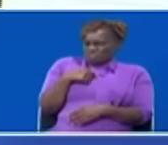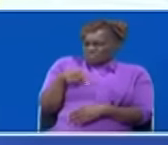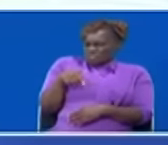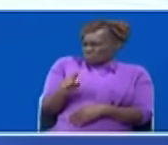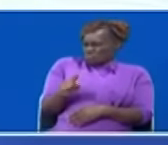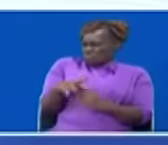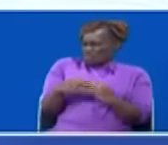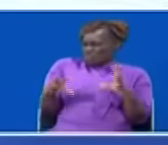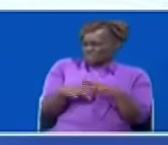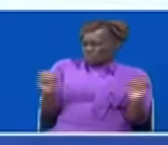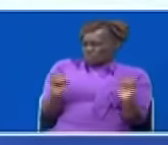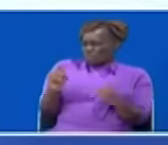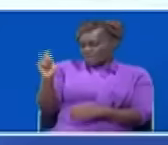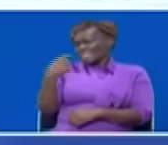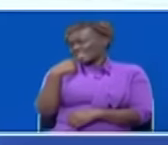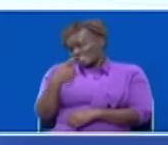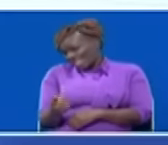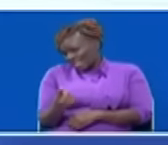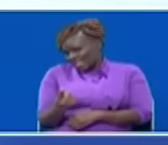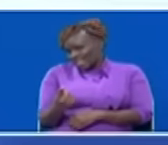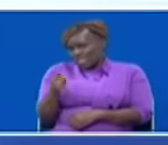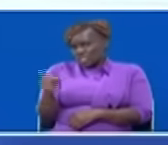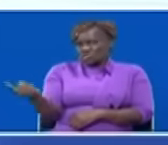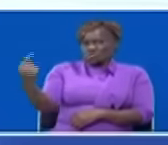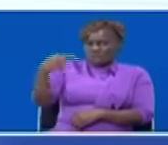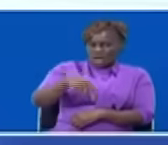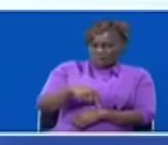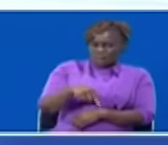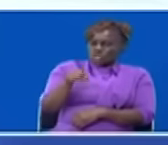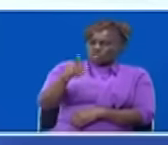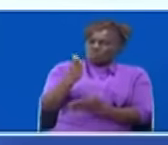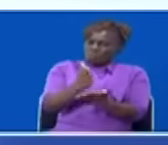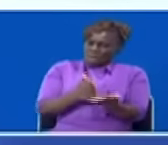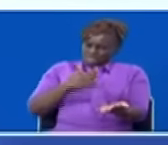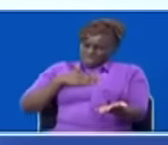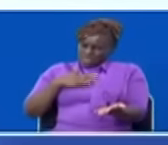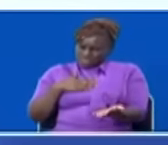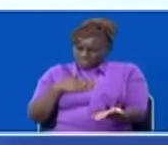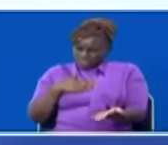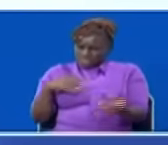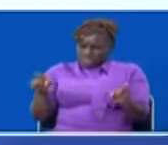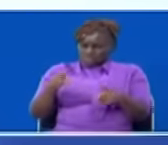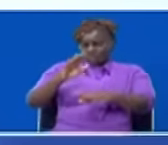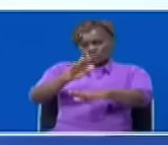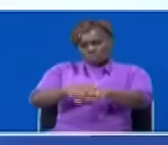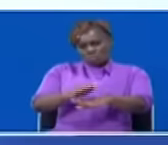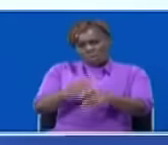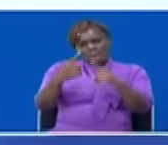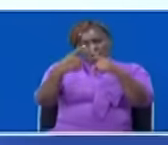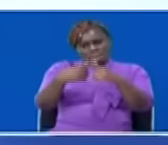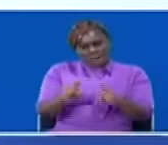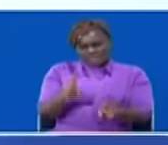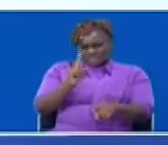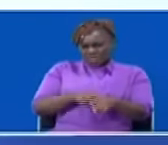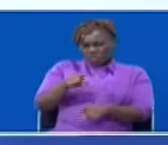heard constantly, because Kenyans are saying, you're coming to us and you're part of the top brass of the party, which is all well and good, but if it comes to a point